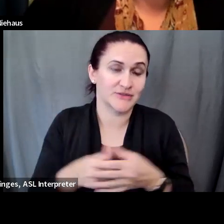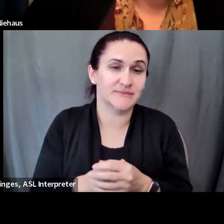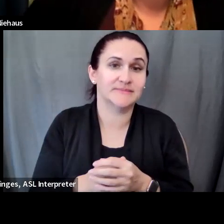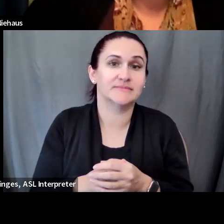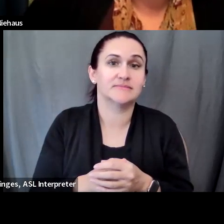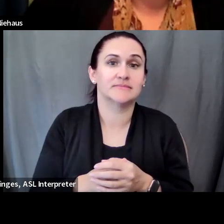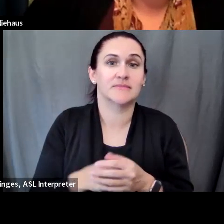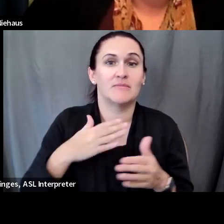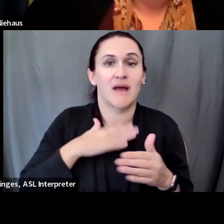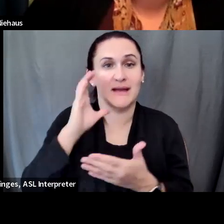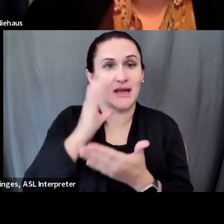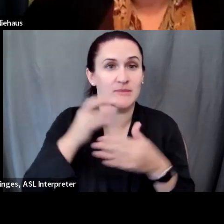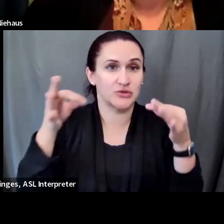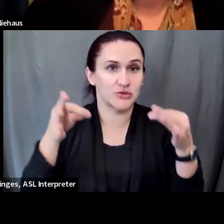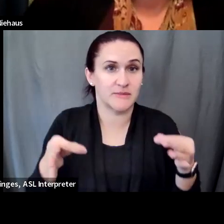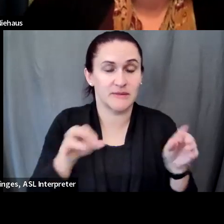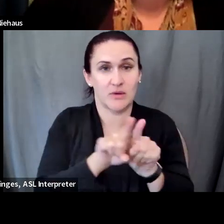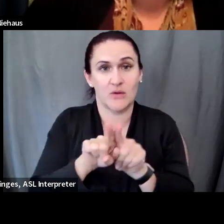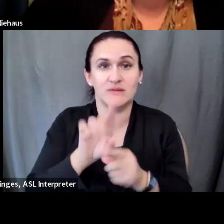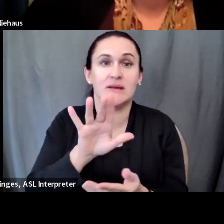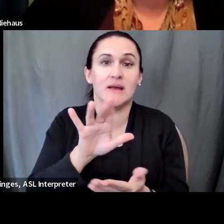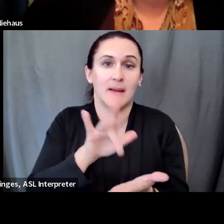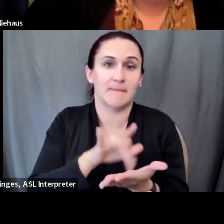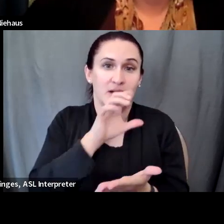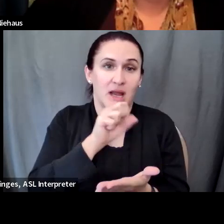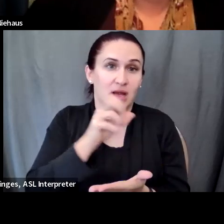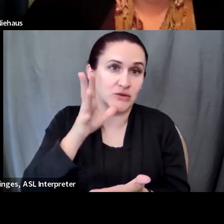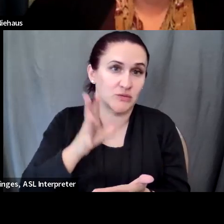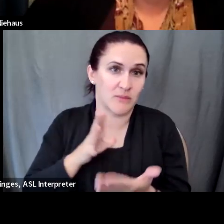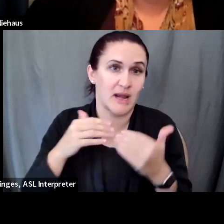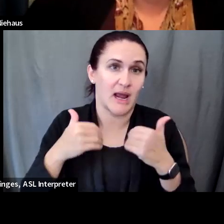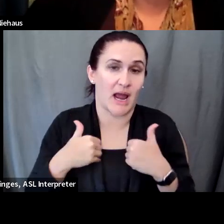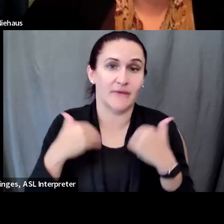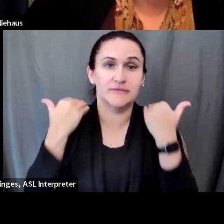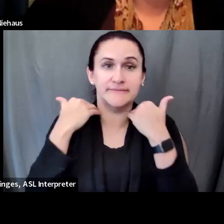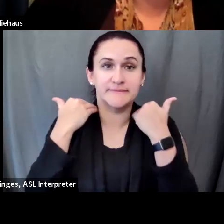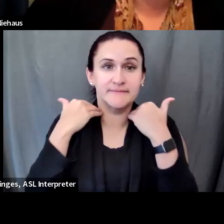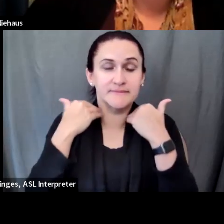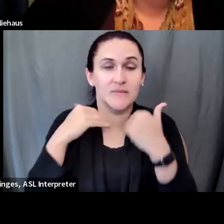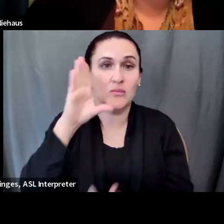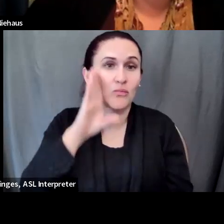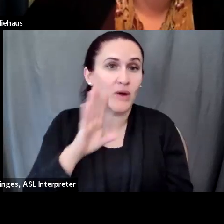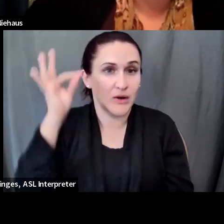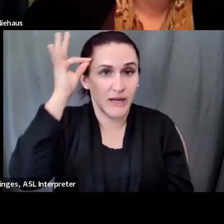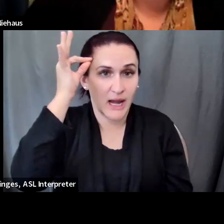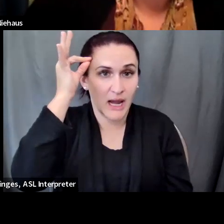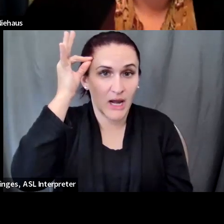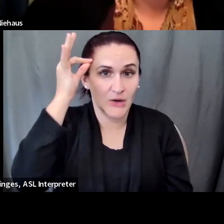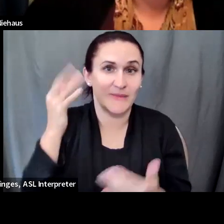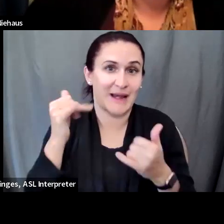image description, I am also a middle-aged woman. I have shoulder-length brown hair that's quickly